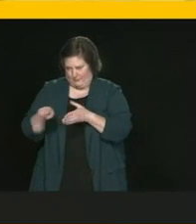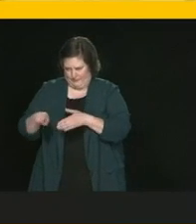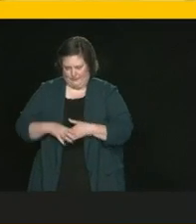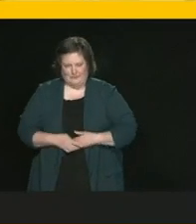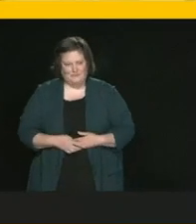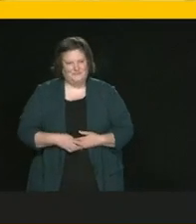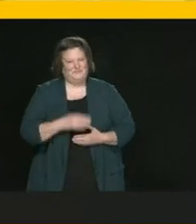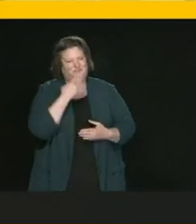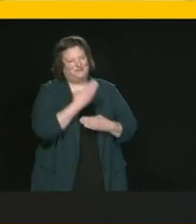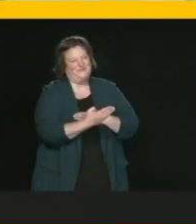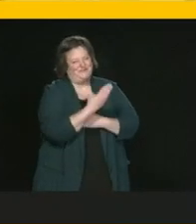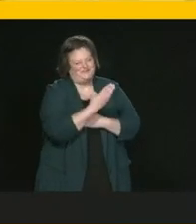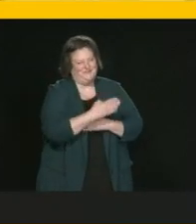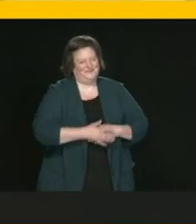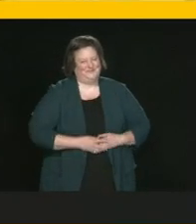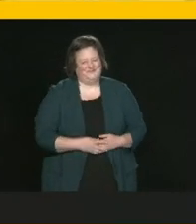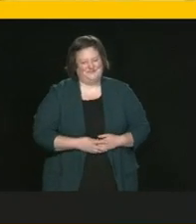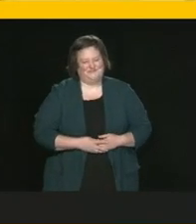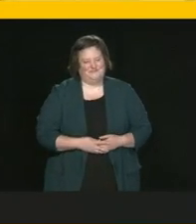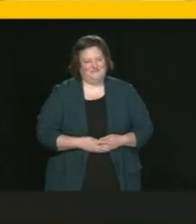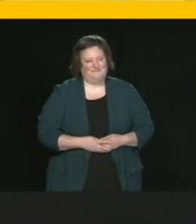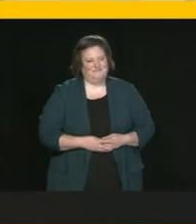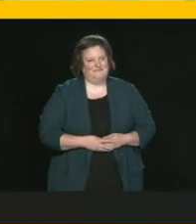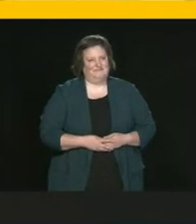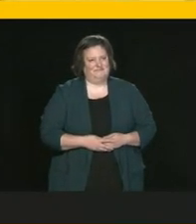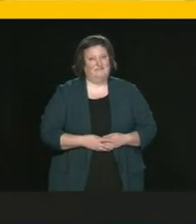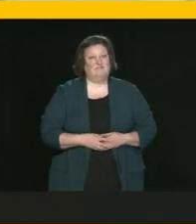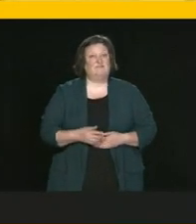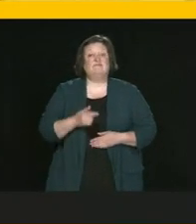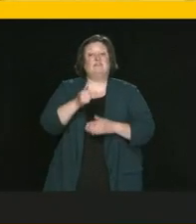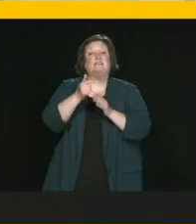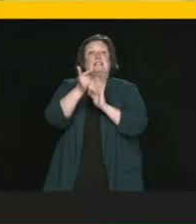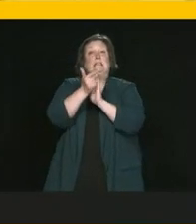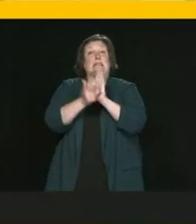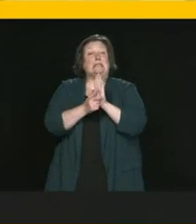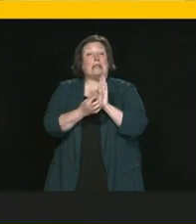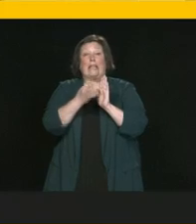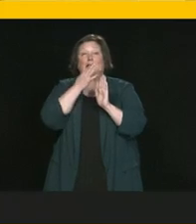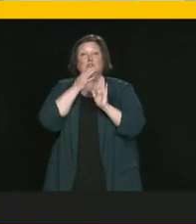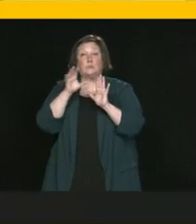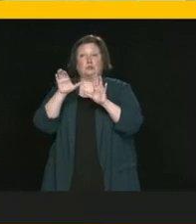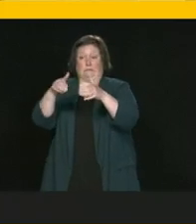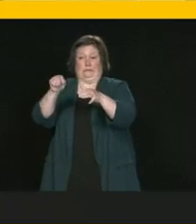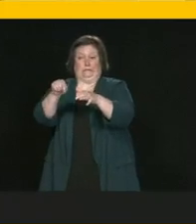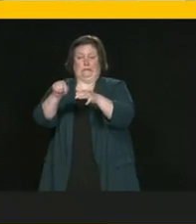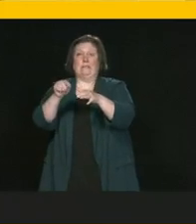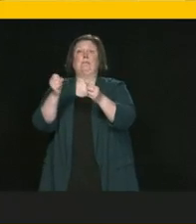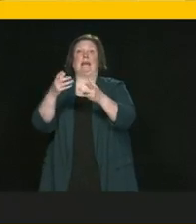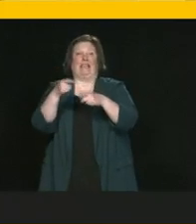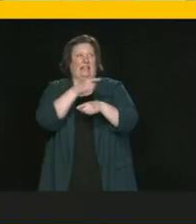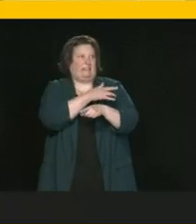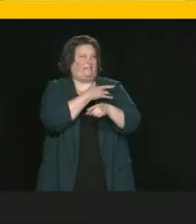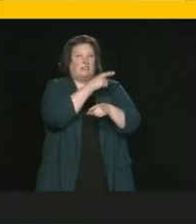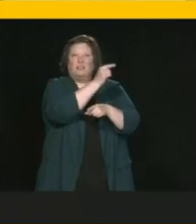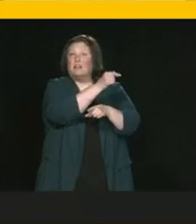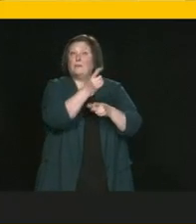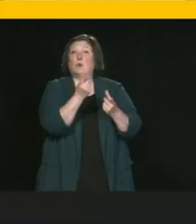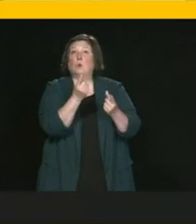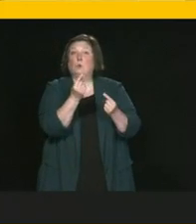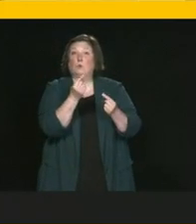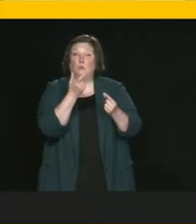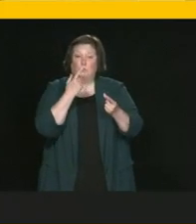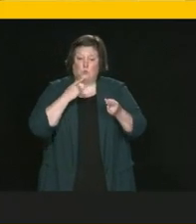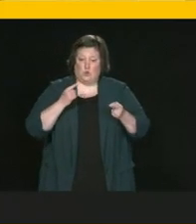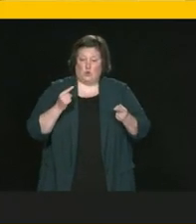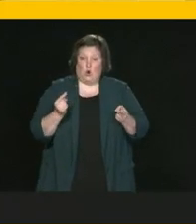Good morning, Prime Minister. Many legal experts say that one concrete thing that your government could do to reduce the harms caused